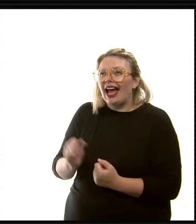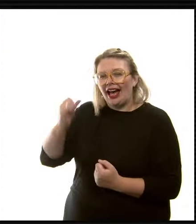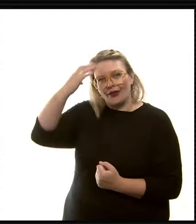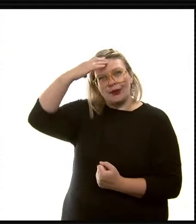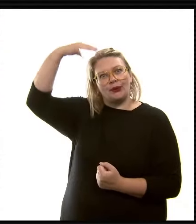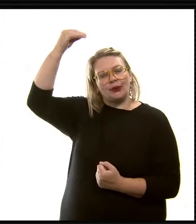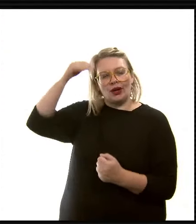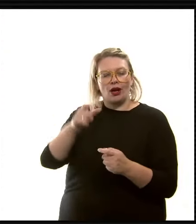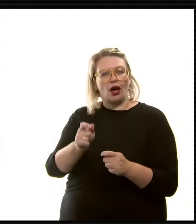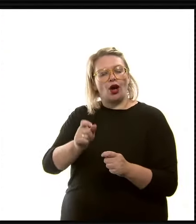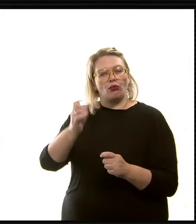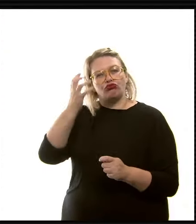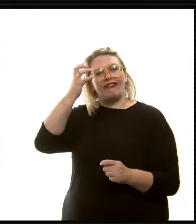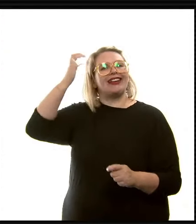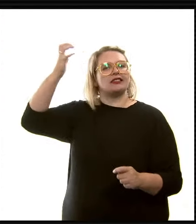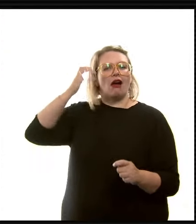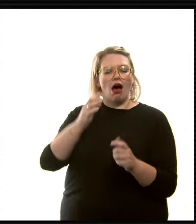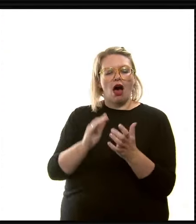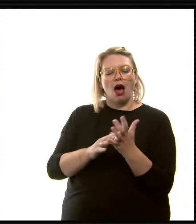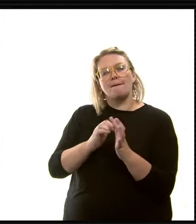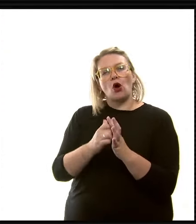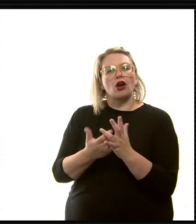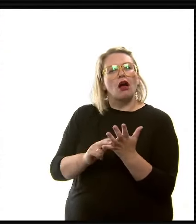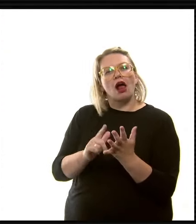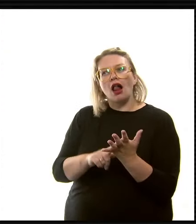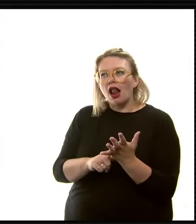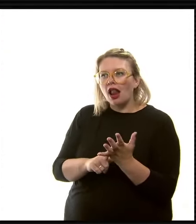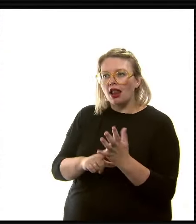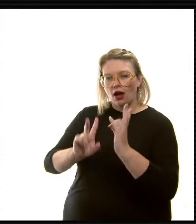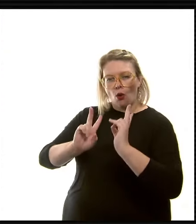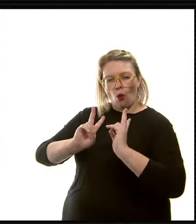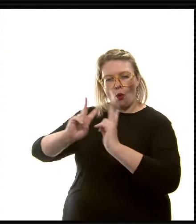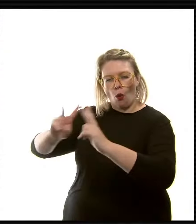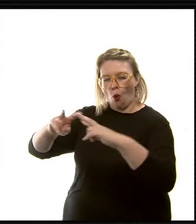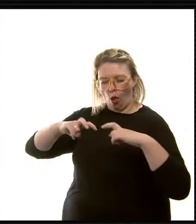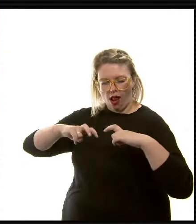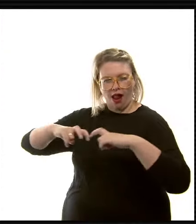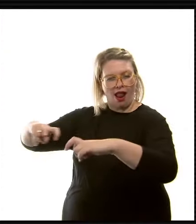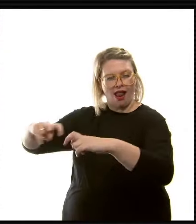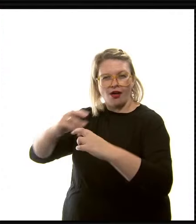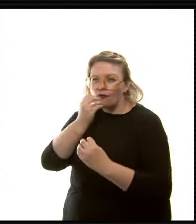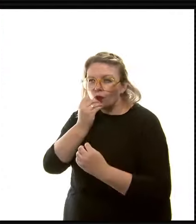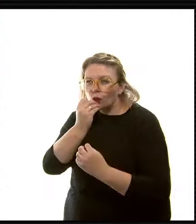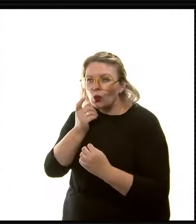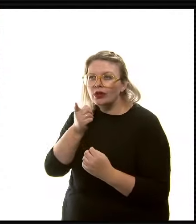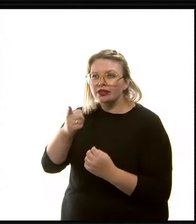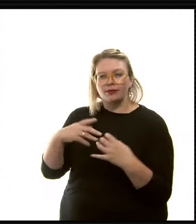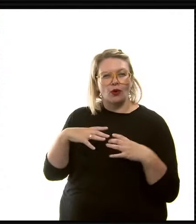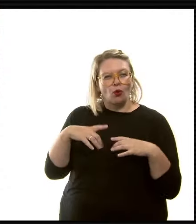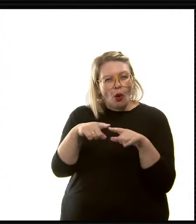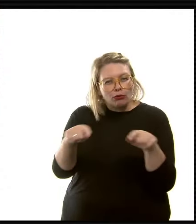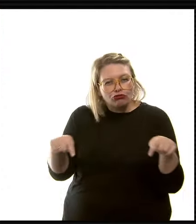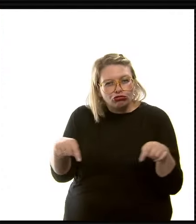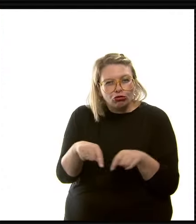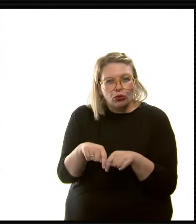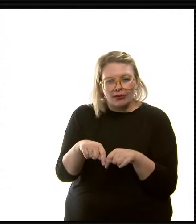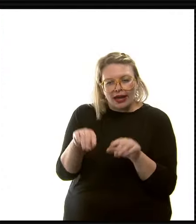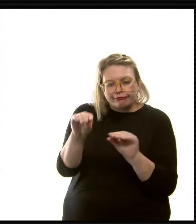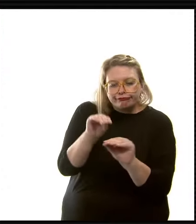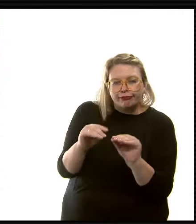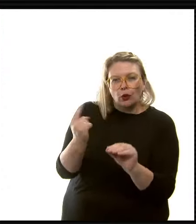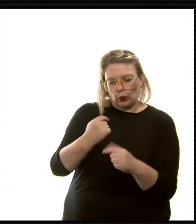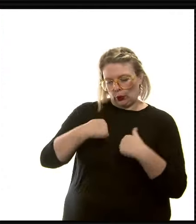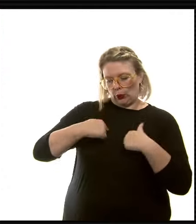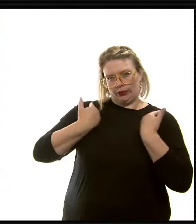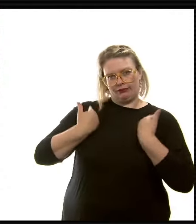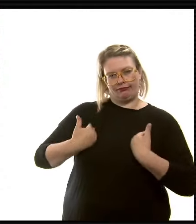in the sorting hat. Then you have the great hall with all the food, and then you get to create your own common room with all the details that represent who you are as a wizard. But